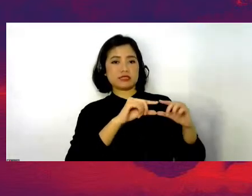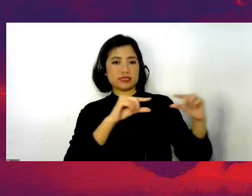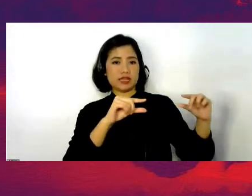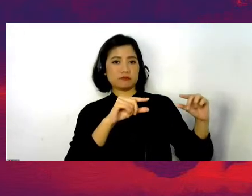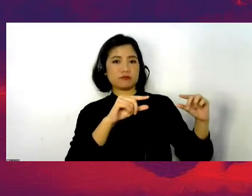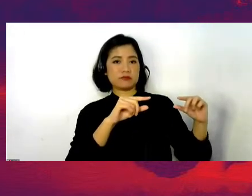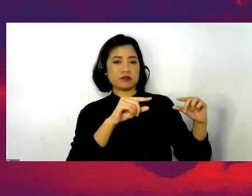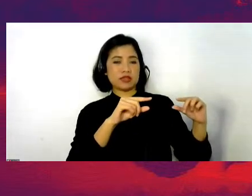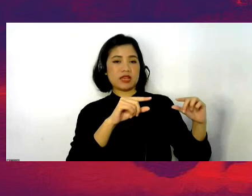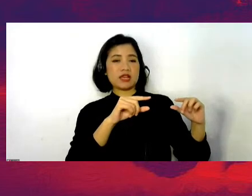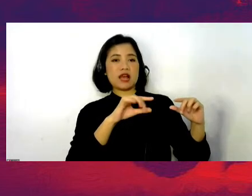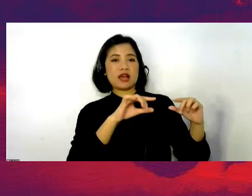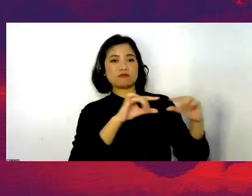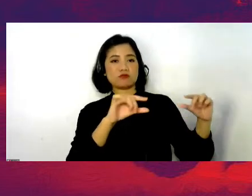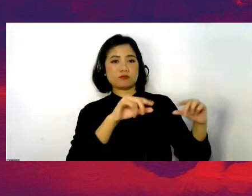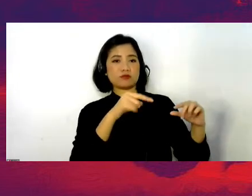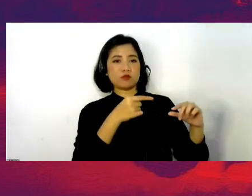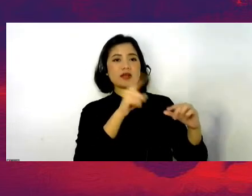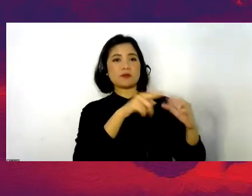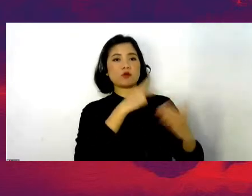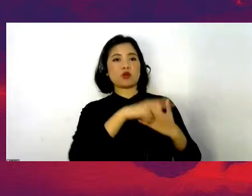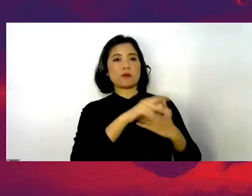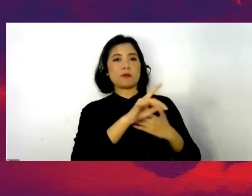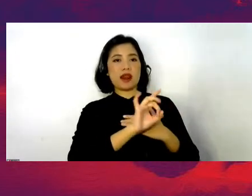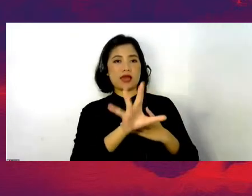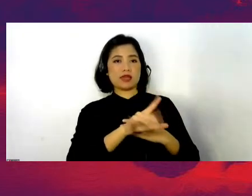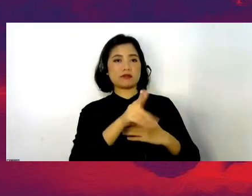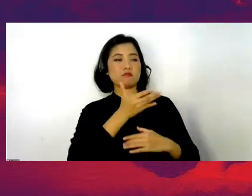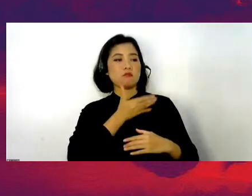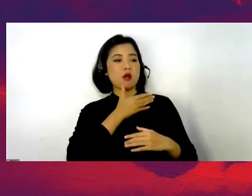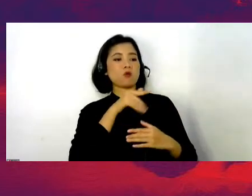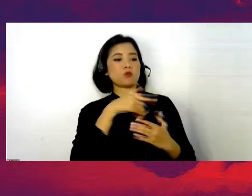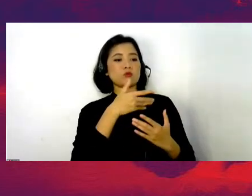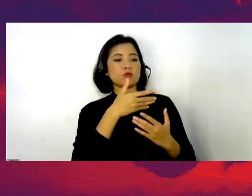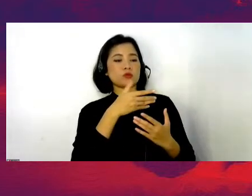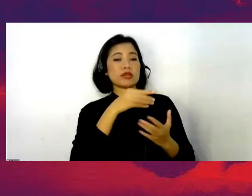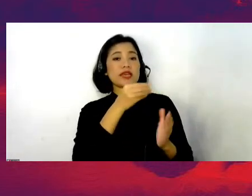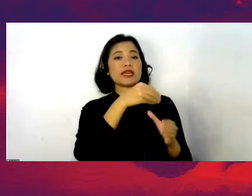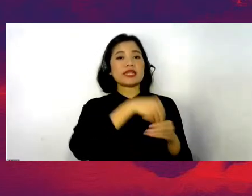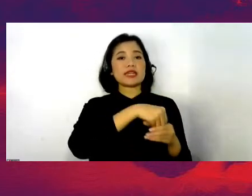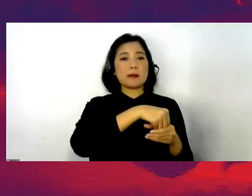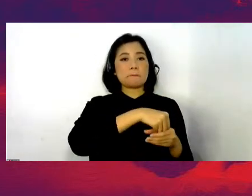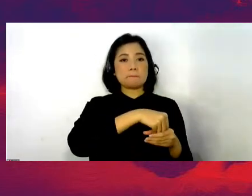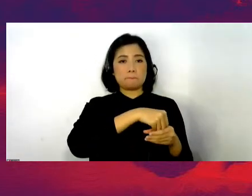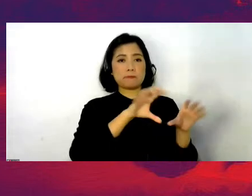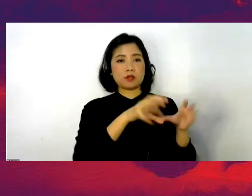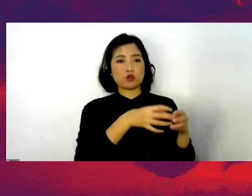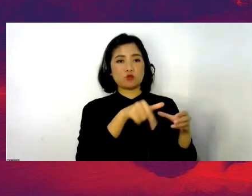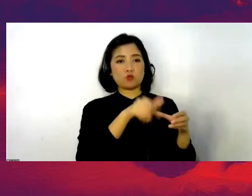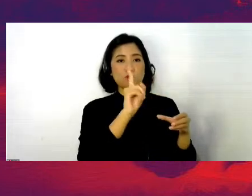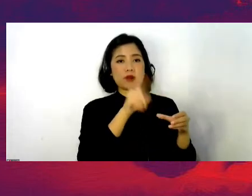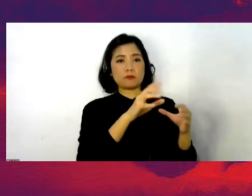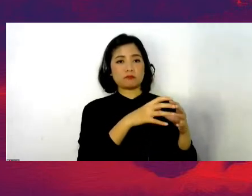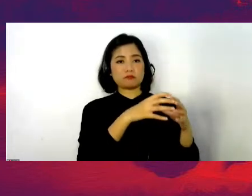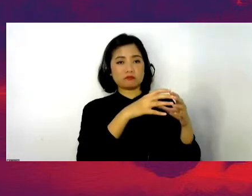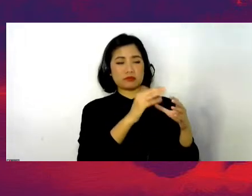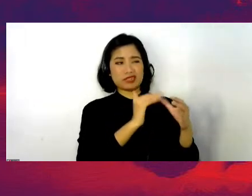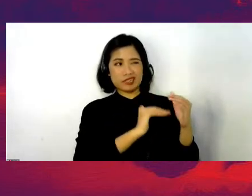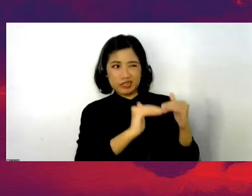of program. As we go to higher income income group, we have a different and